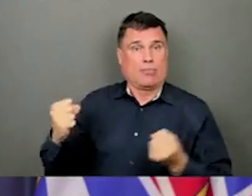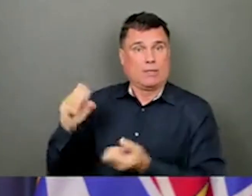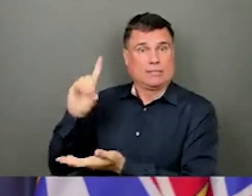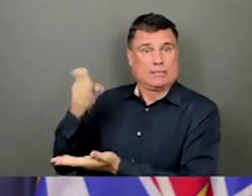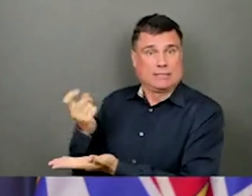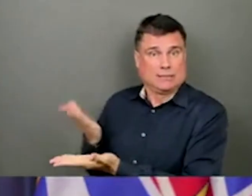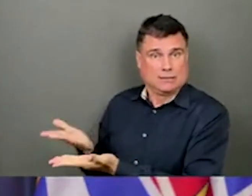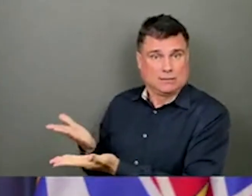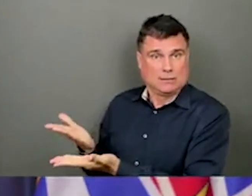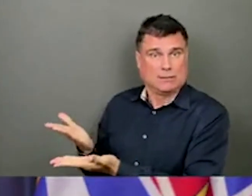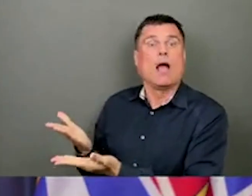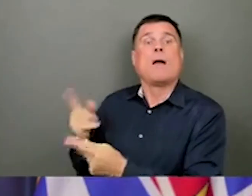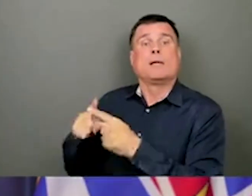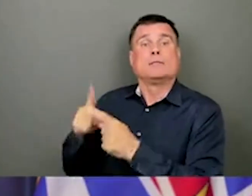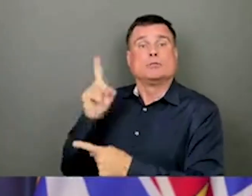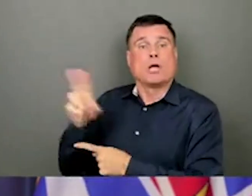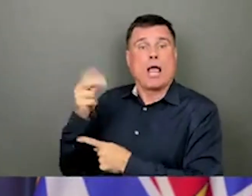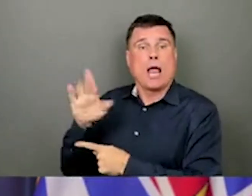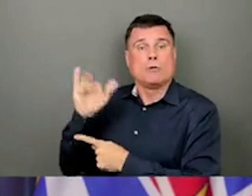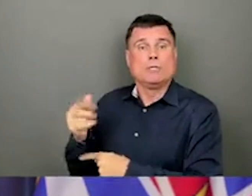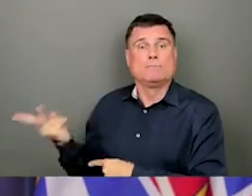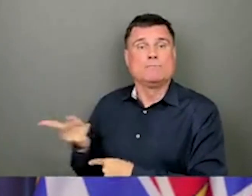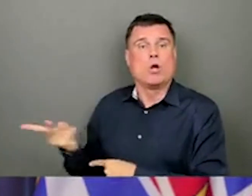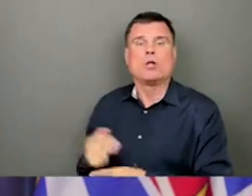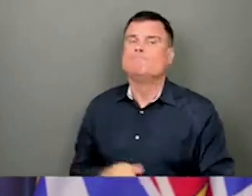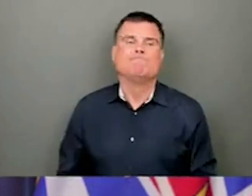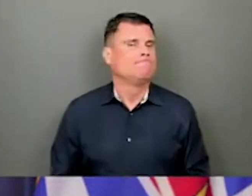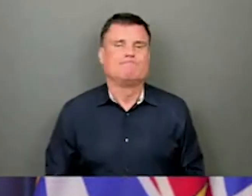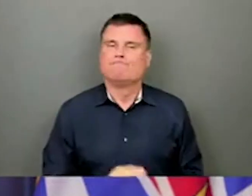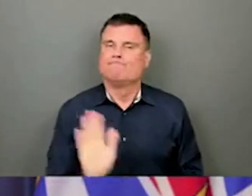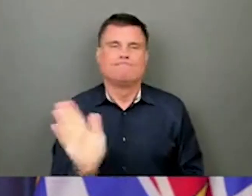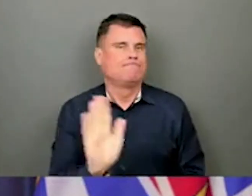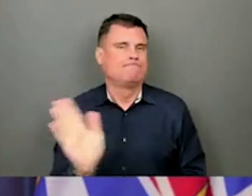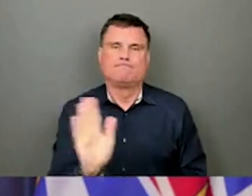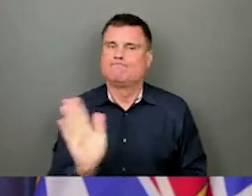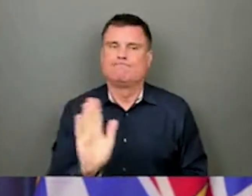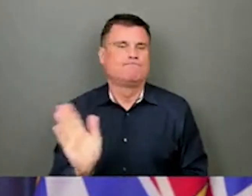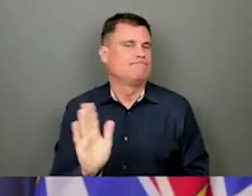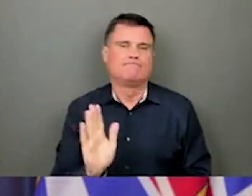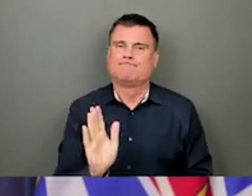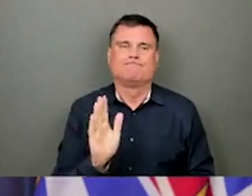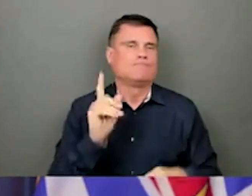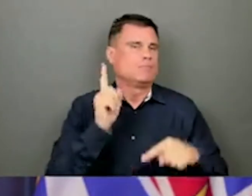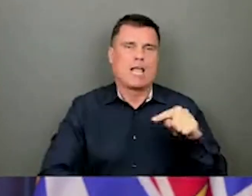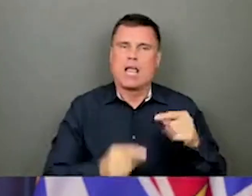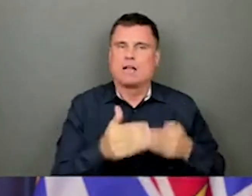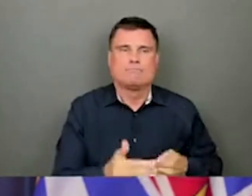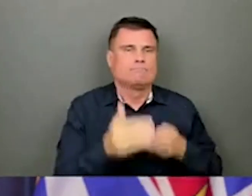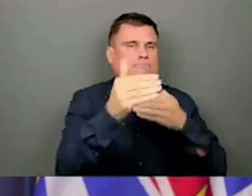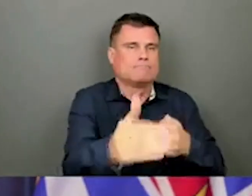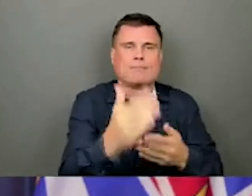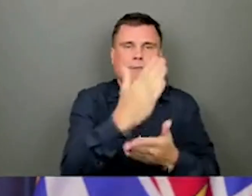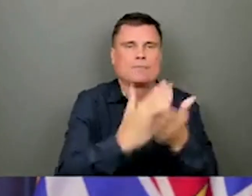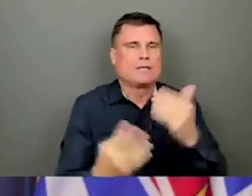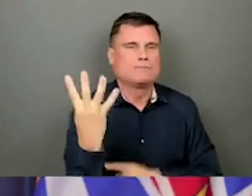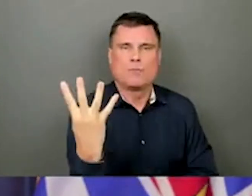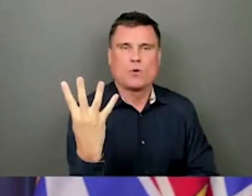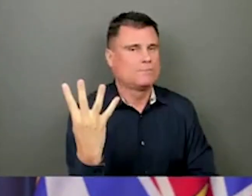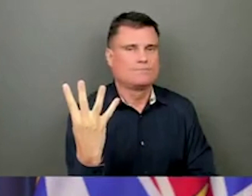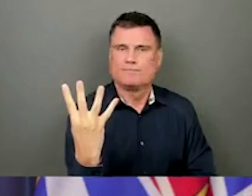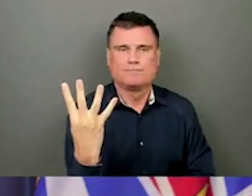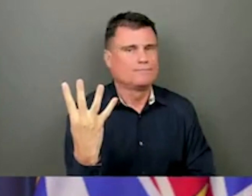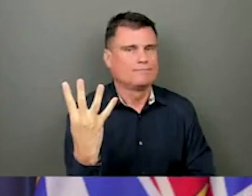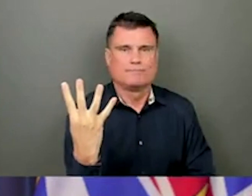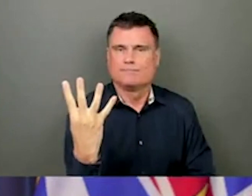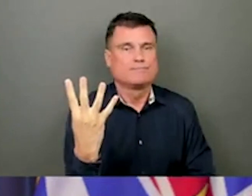not likely, that we will be moving to step 4 of our restart plan come September. The Delta variant